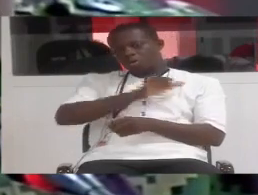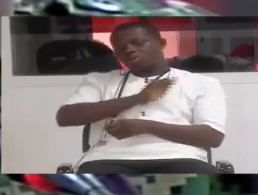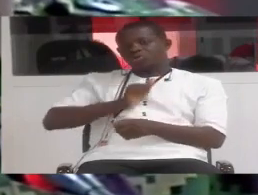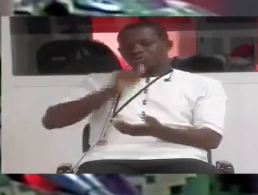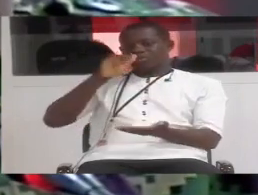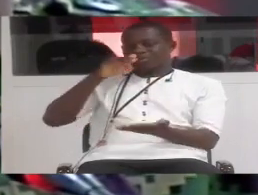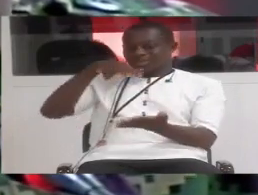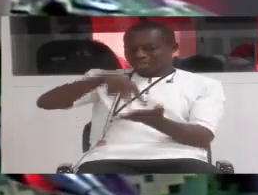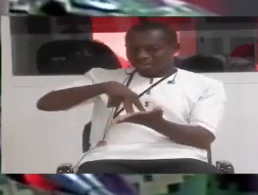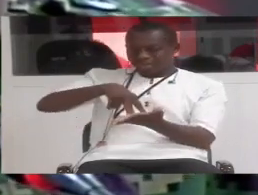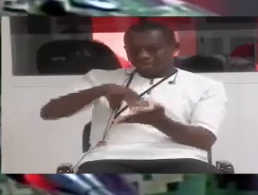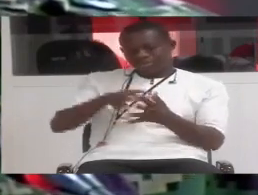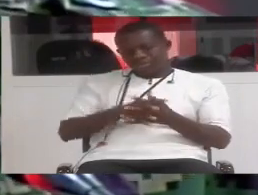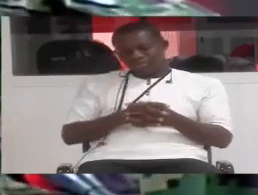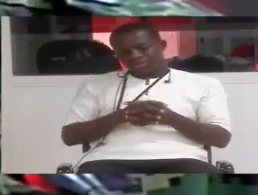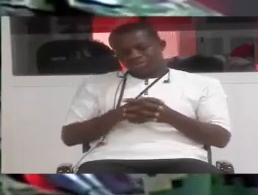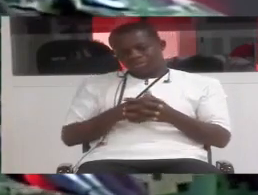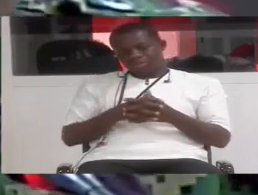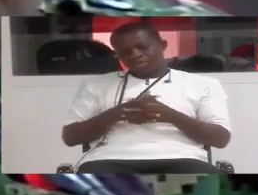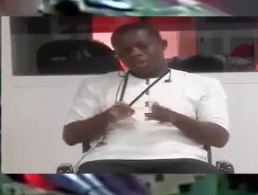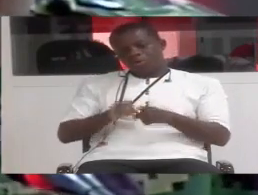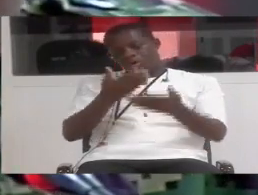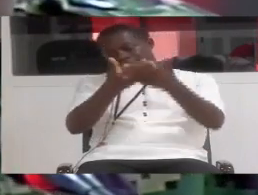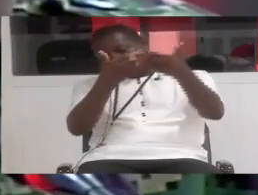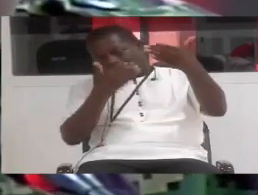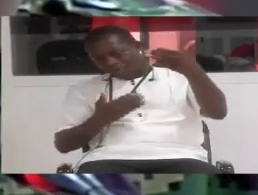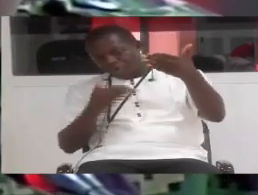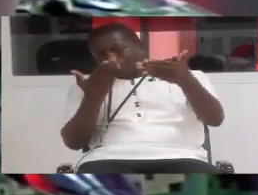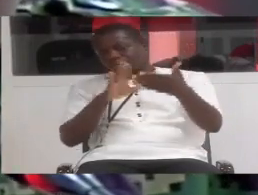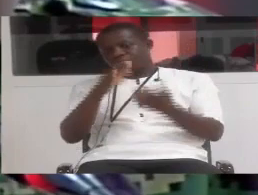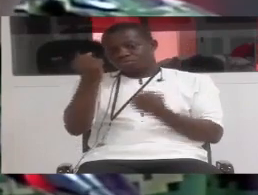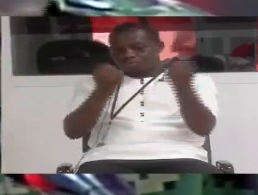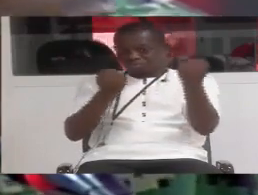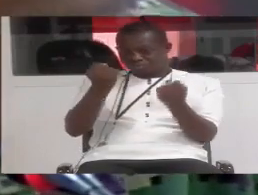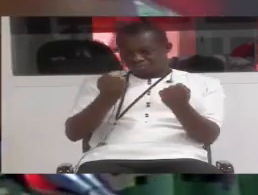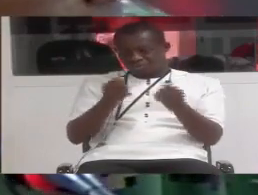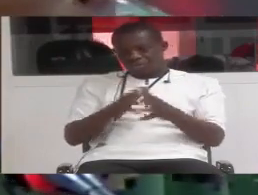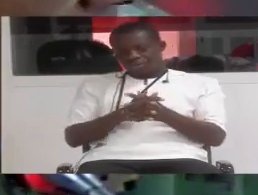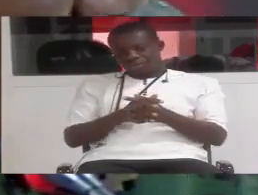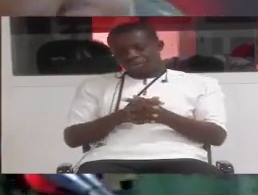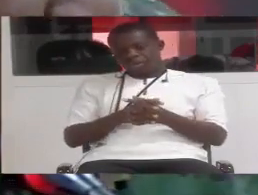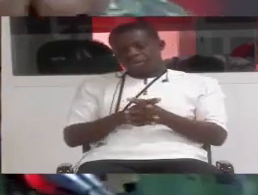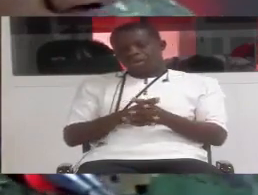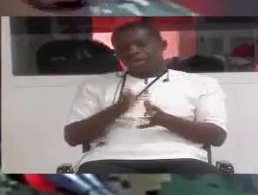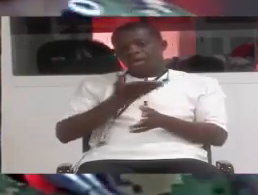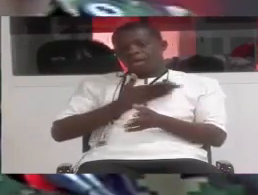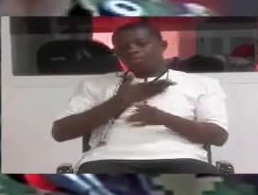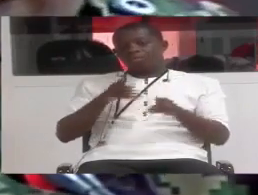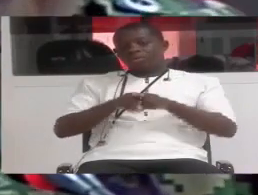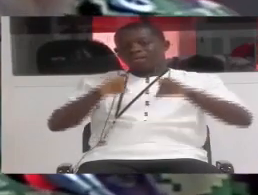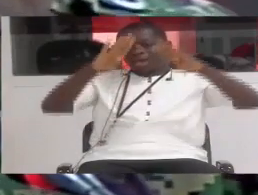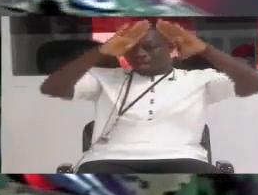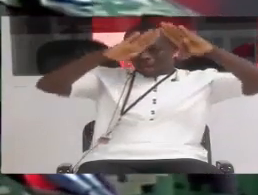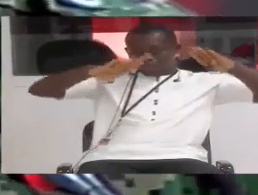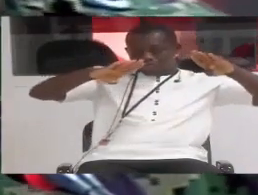and he stopped. Ñu wacha. We alighted. Amona ben mbar bu nek suñ bor